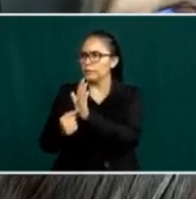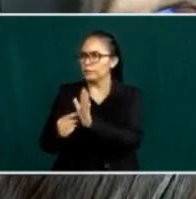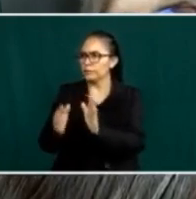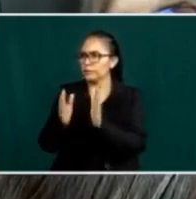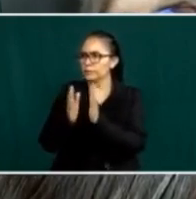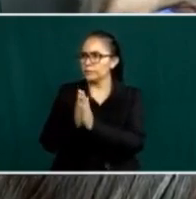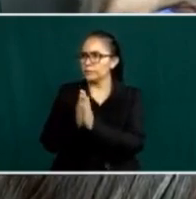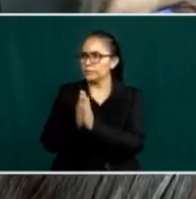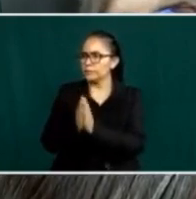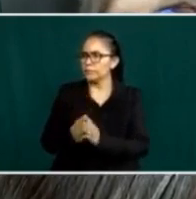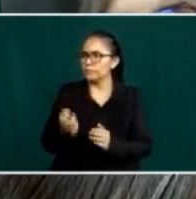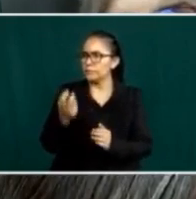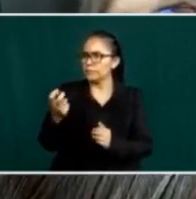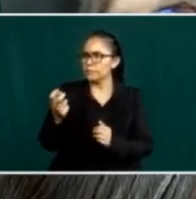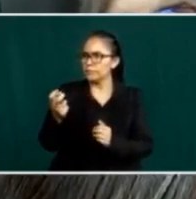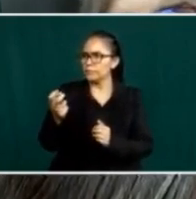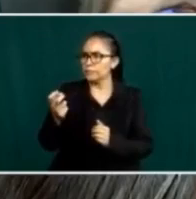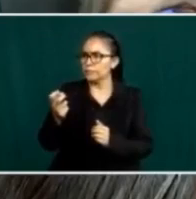can do us the favor